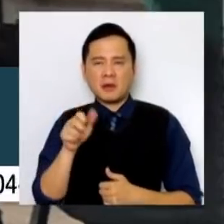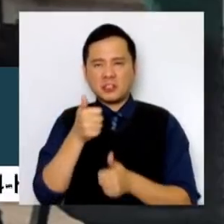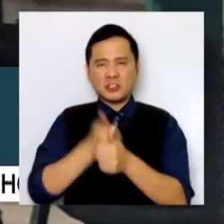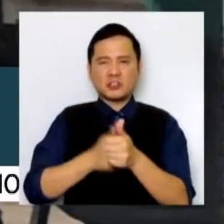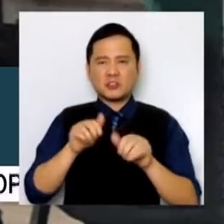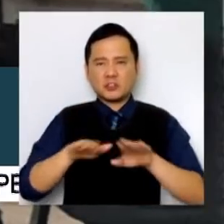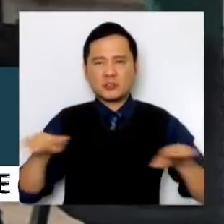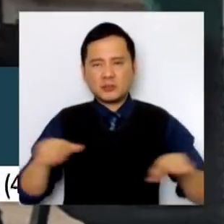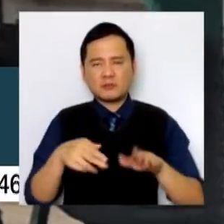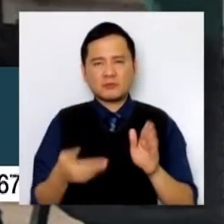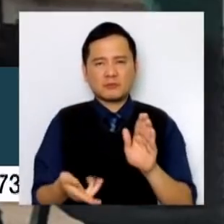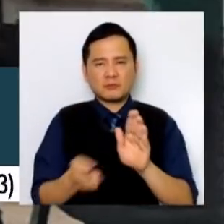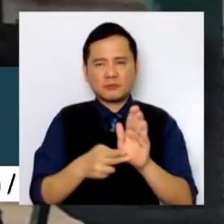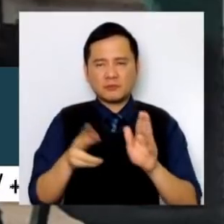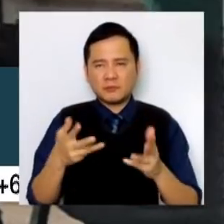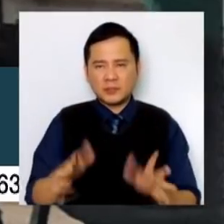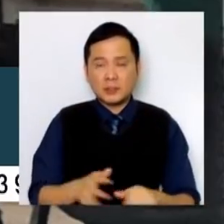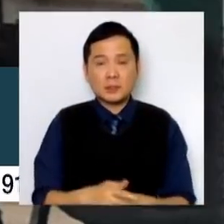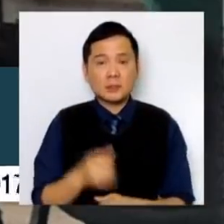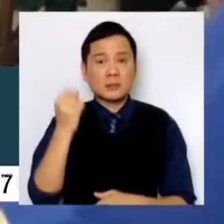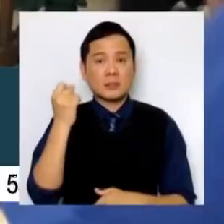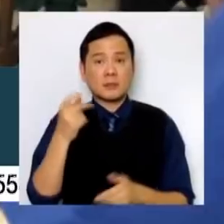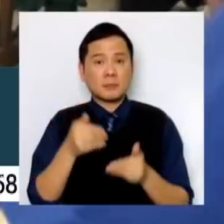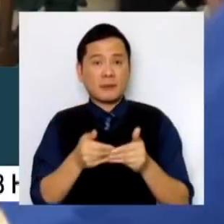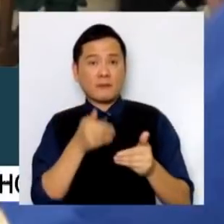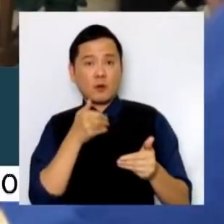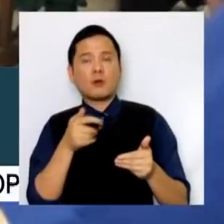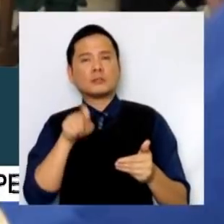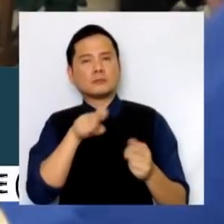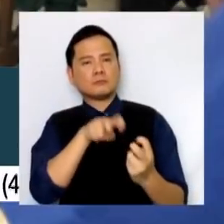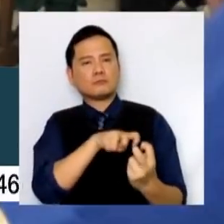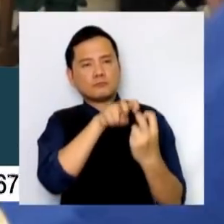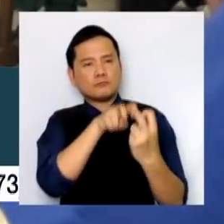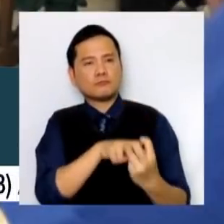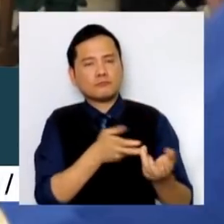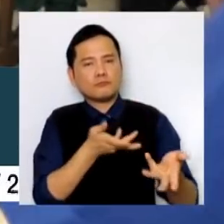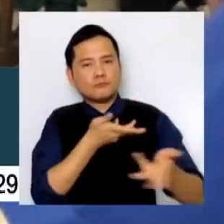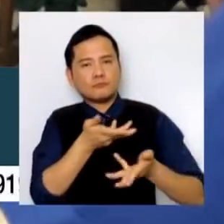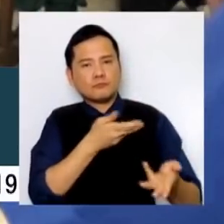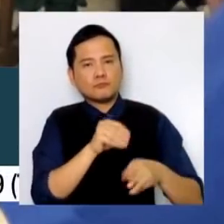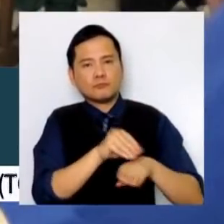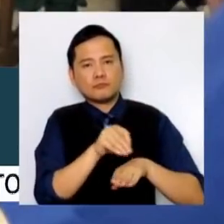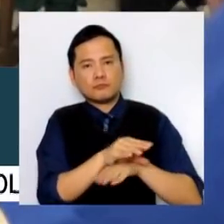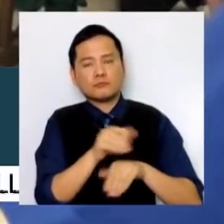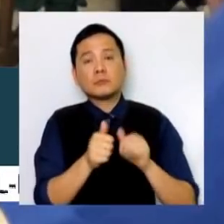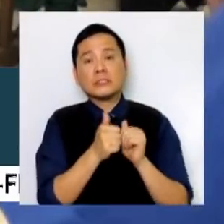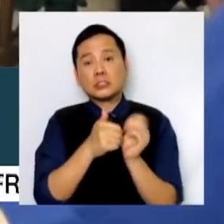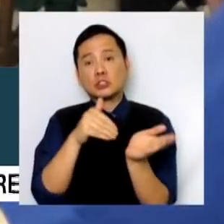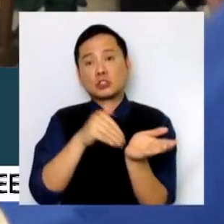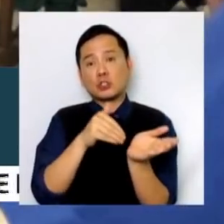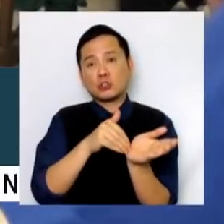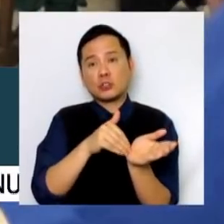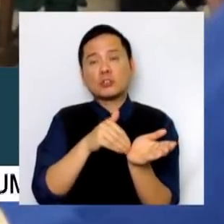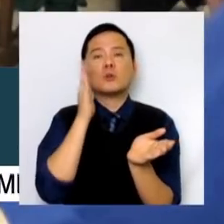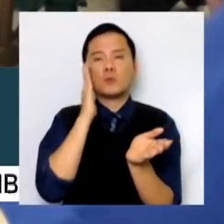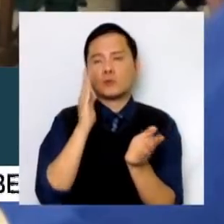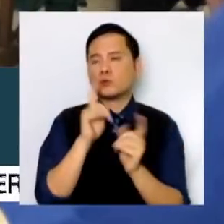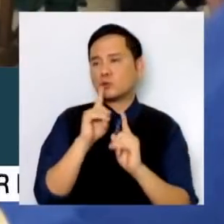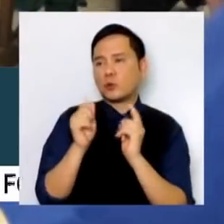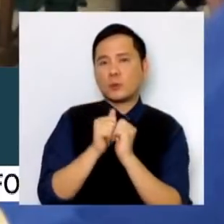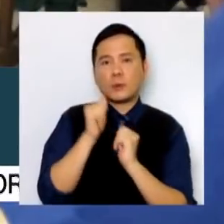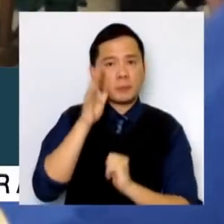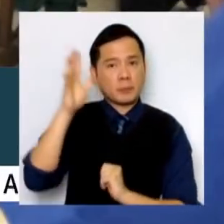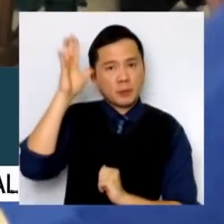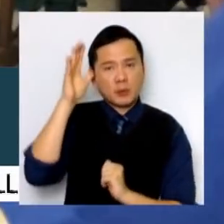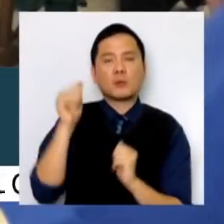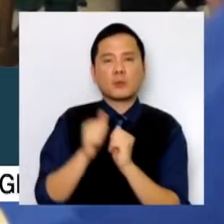the vaccination, they have to go through the briefing area, where the pediatricians are the ones talking to the children and the parents. While this